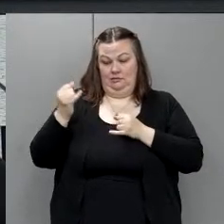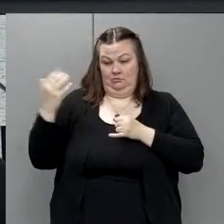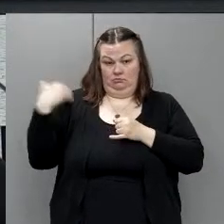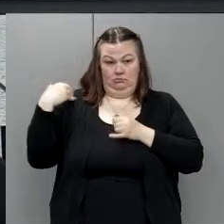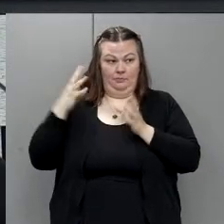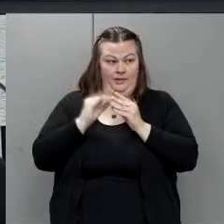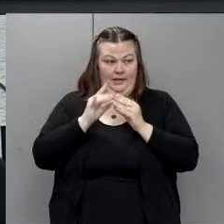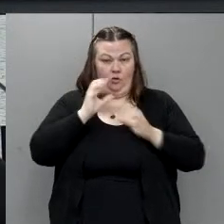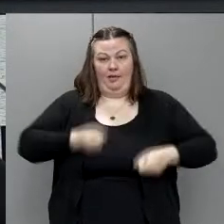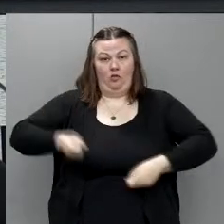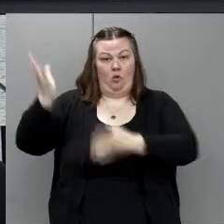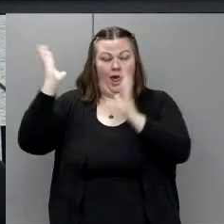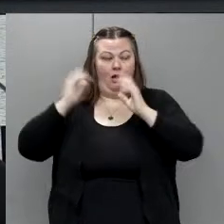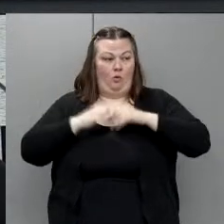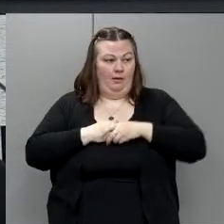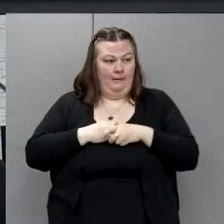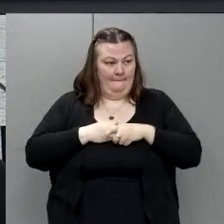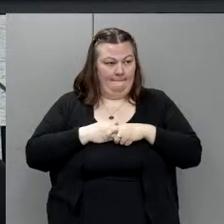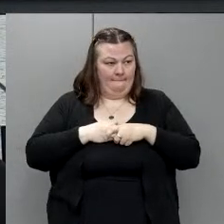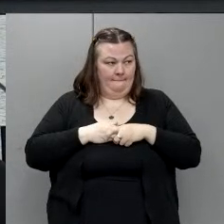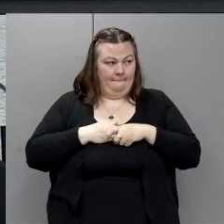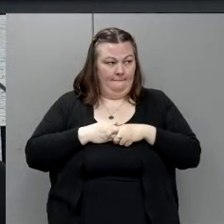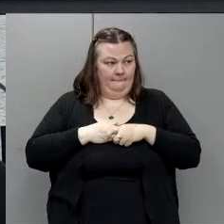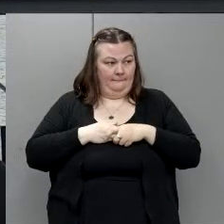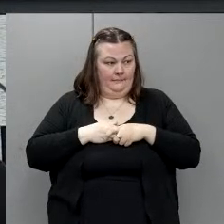going to be thrown out.